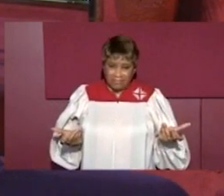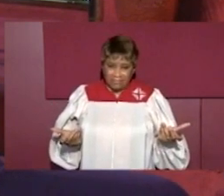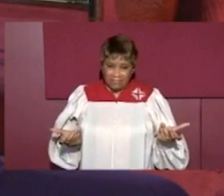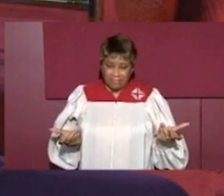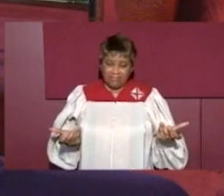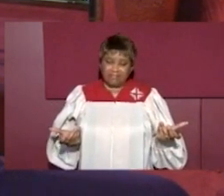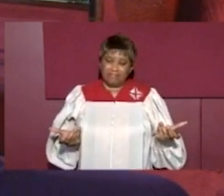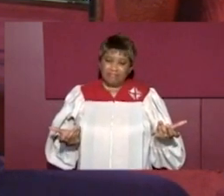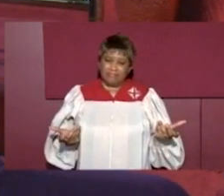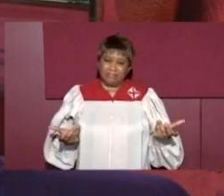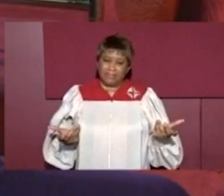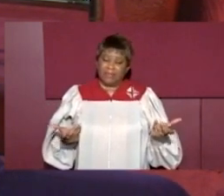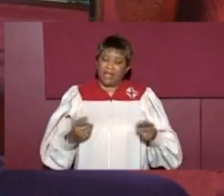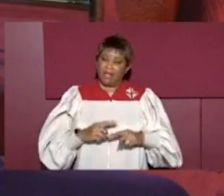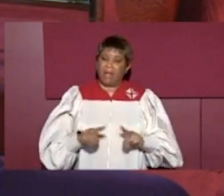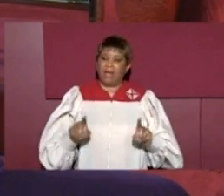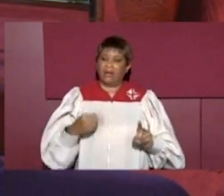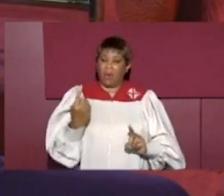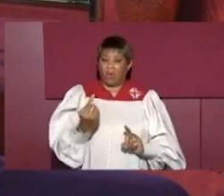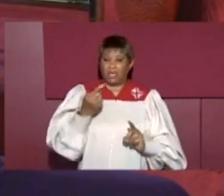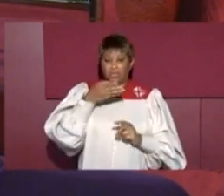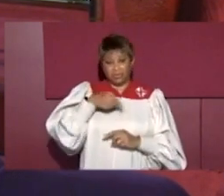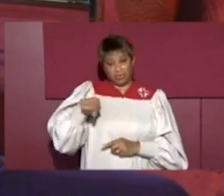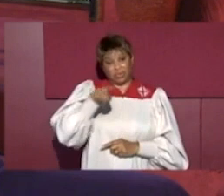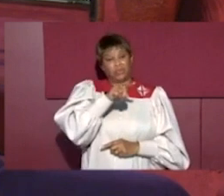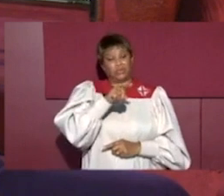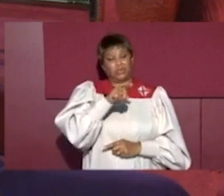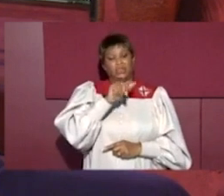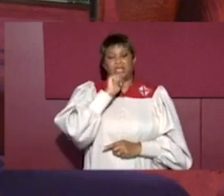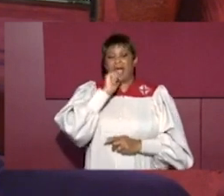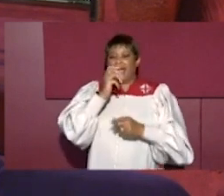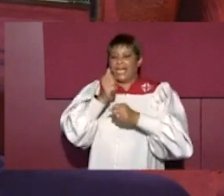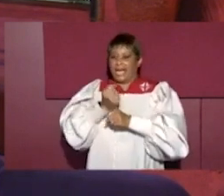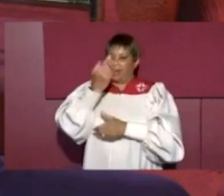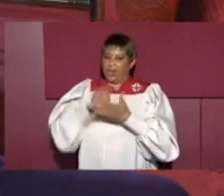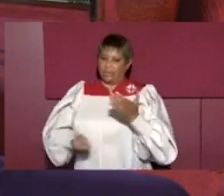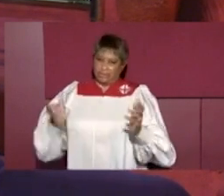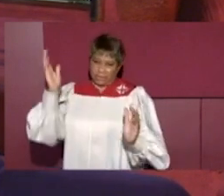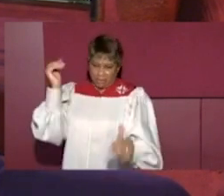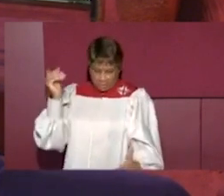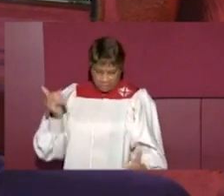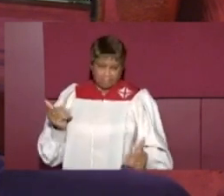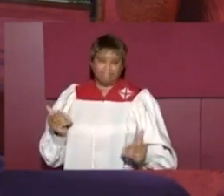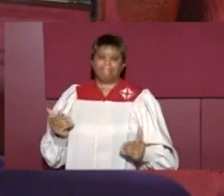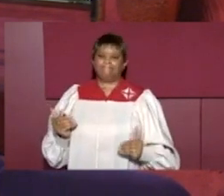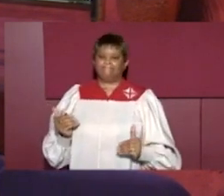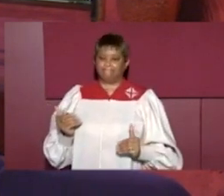Nothing in your life really changed, except for you didn't get what you expected.